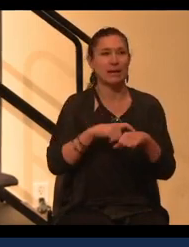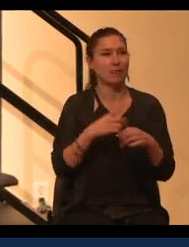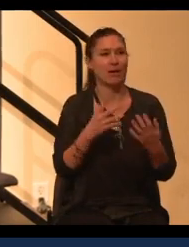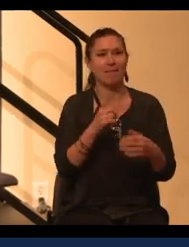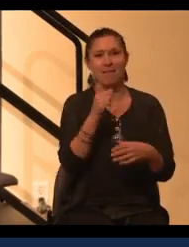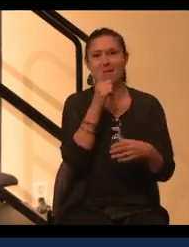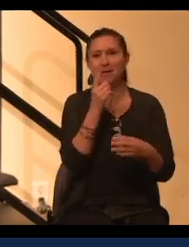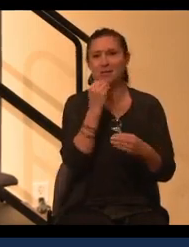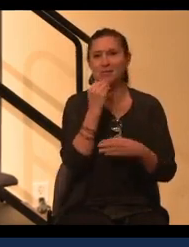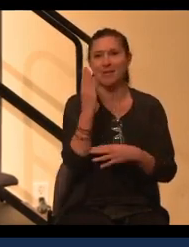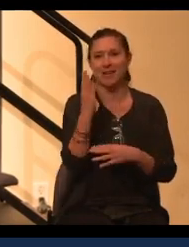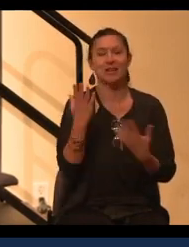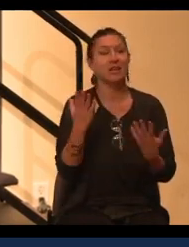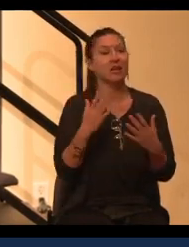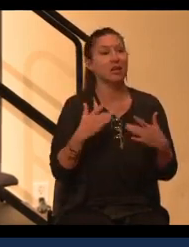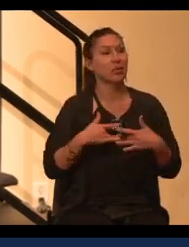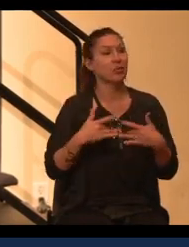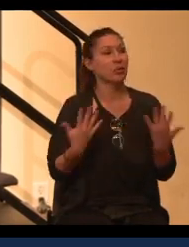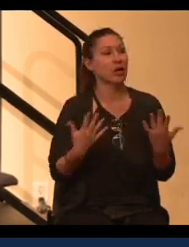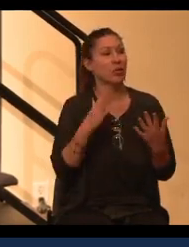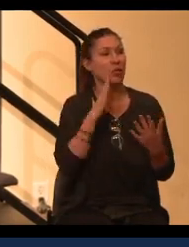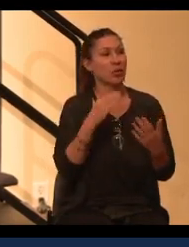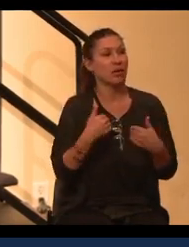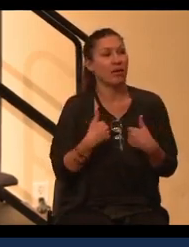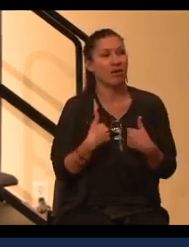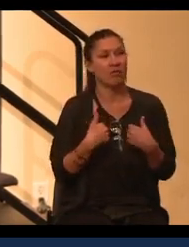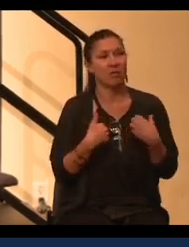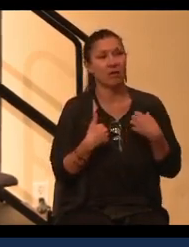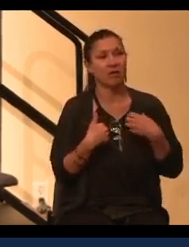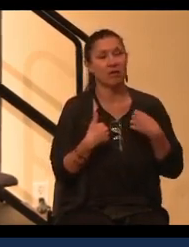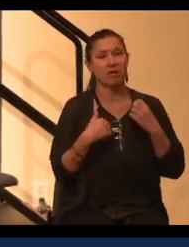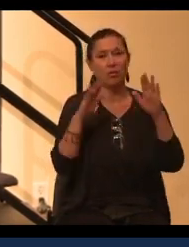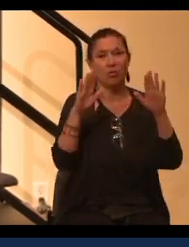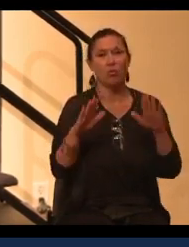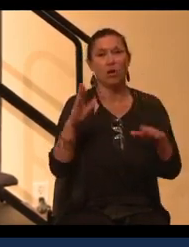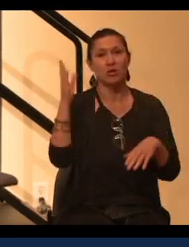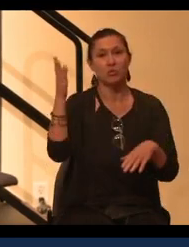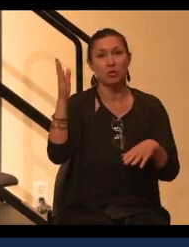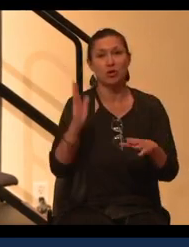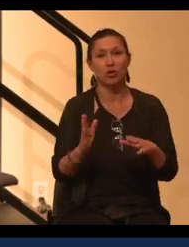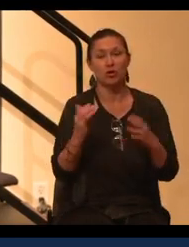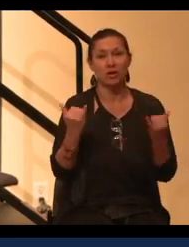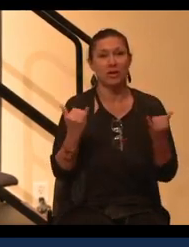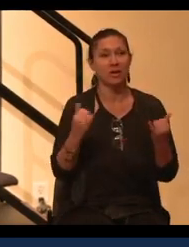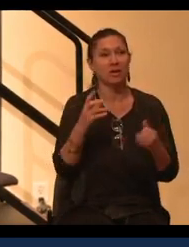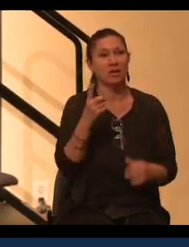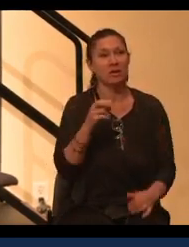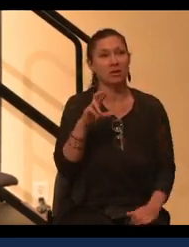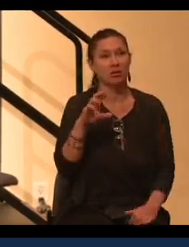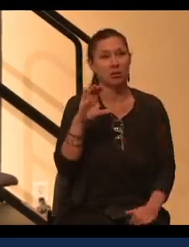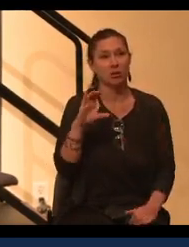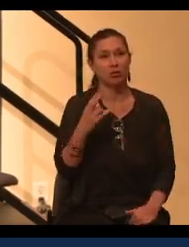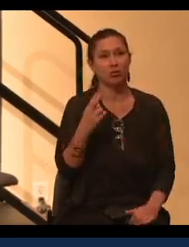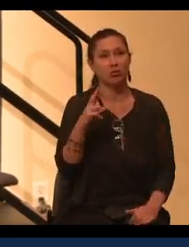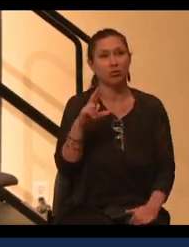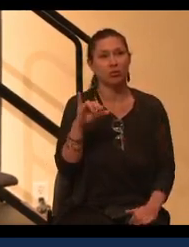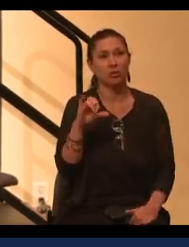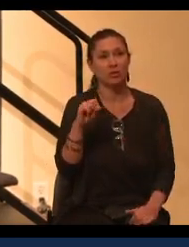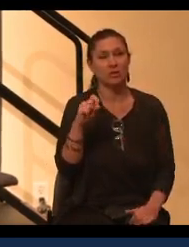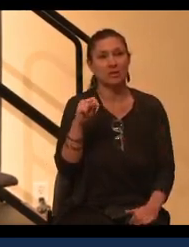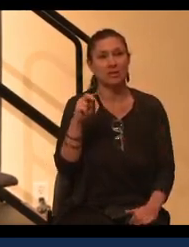lunch. We're excited that we get to have a wonderful speaker with us today, Dr. Christina Yao, to speak